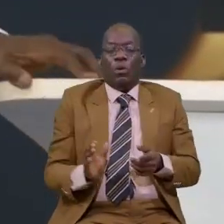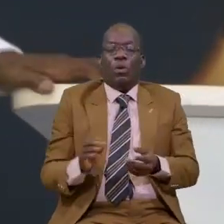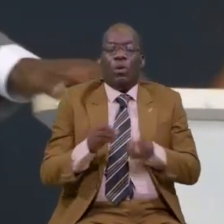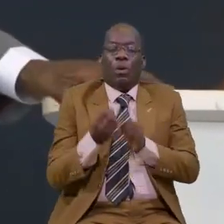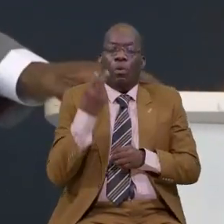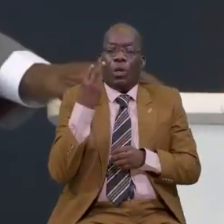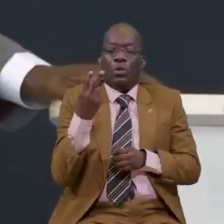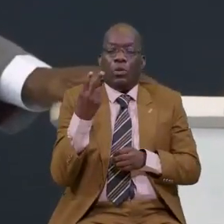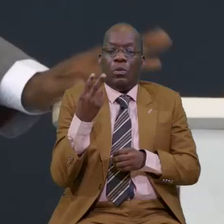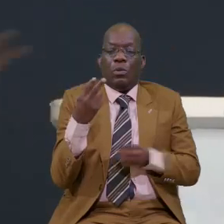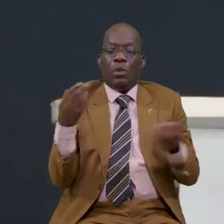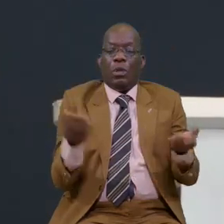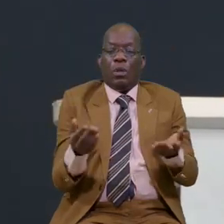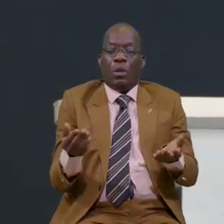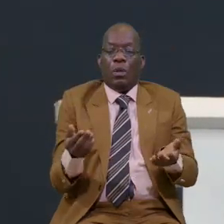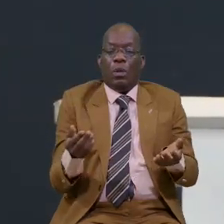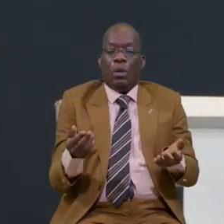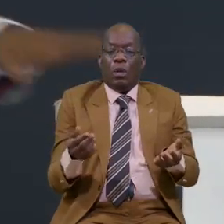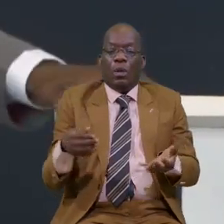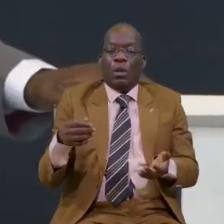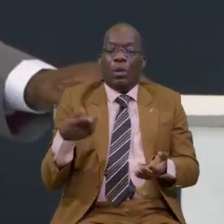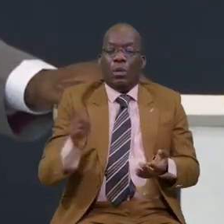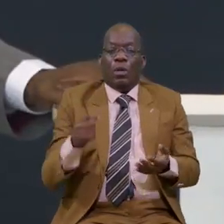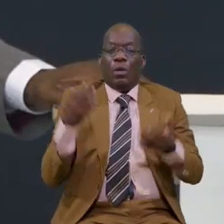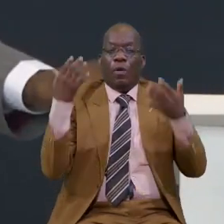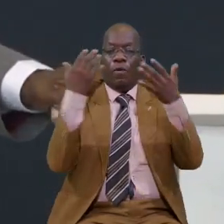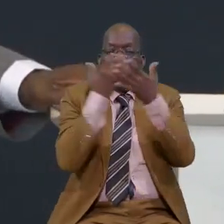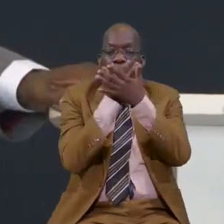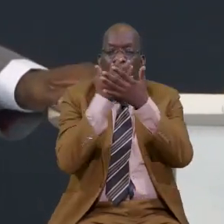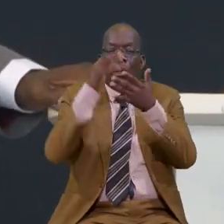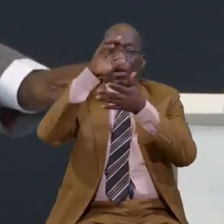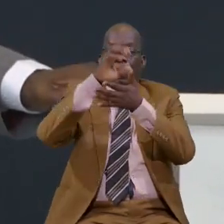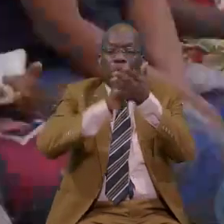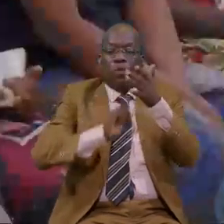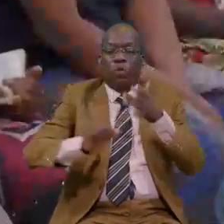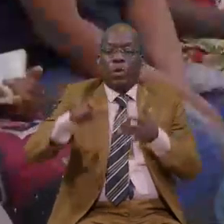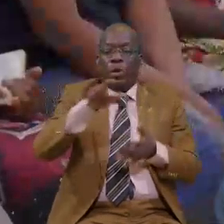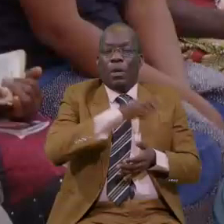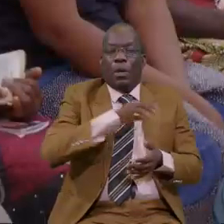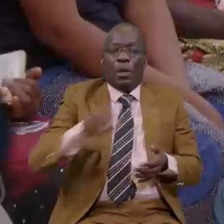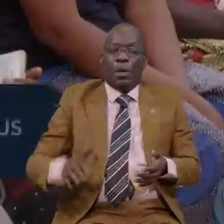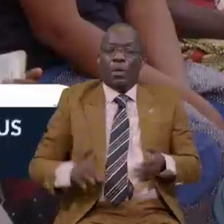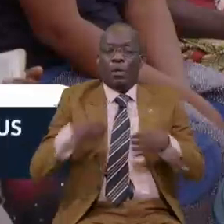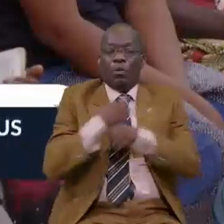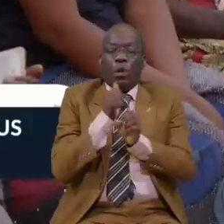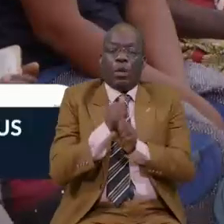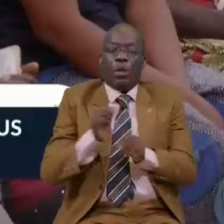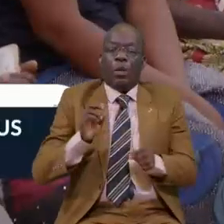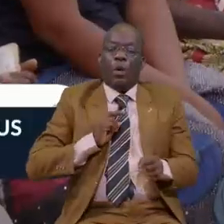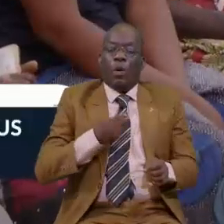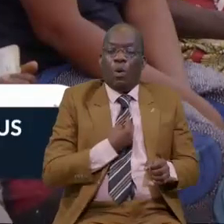Number two, is the veil removing Christ, making us understand